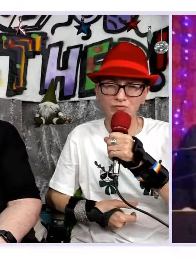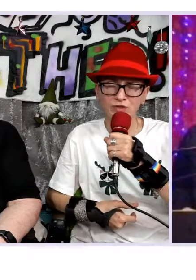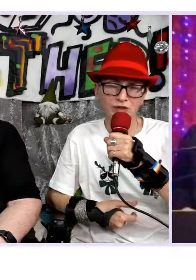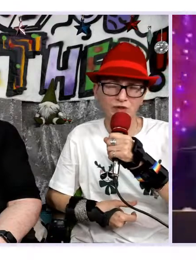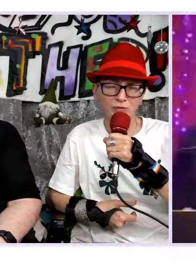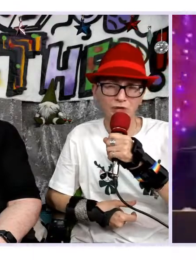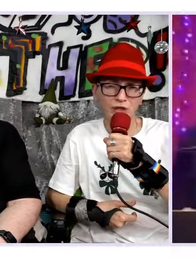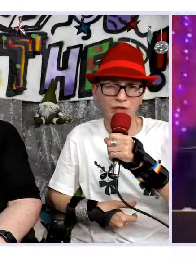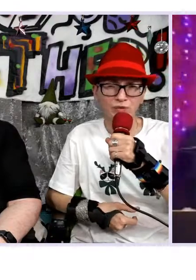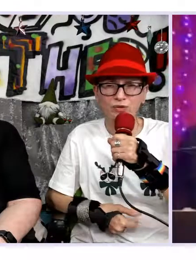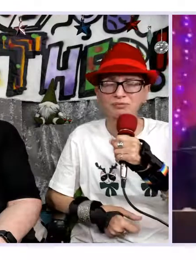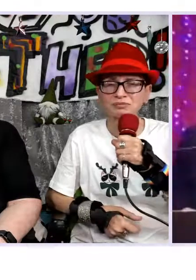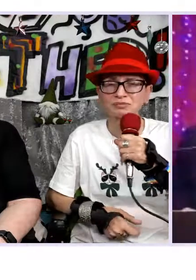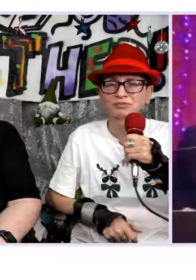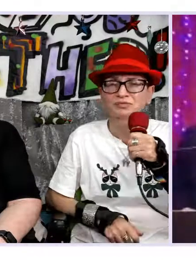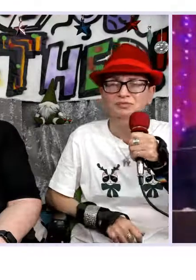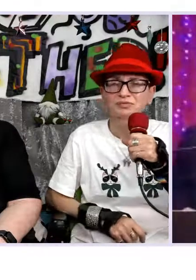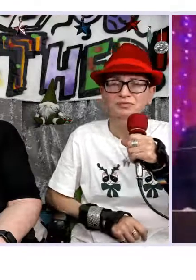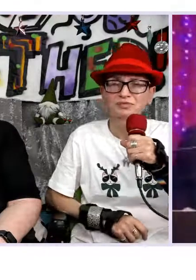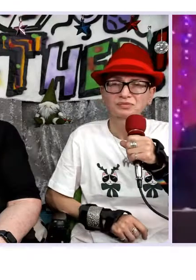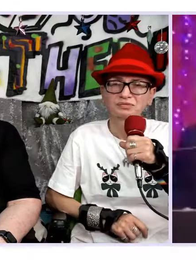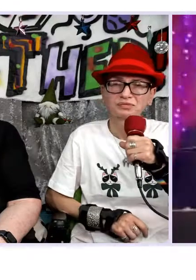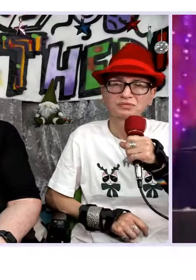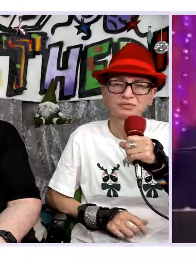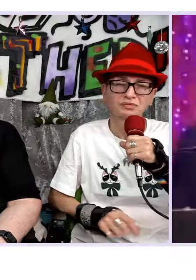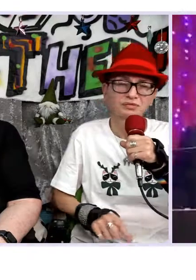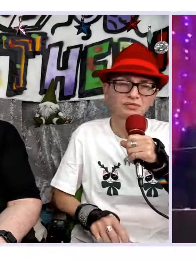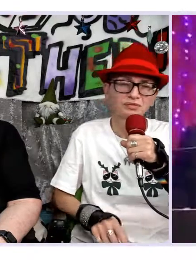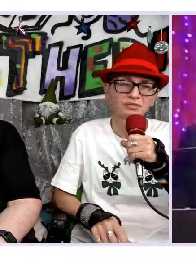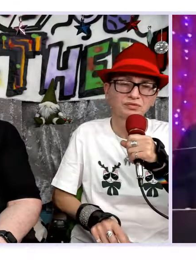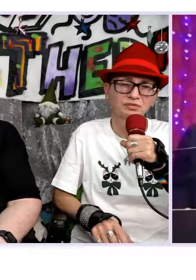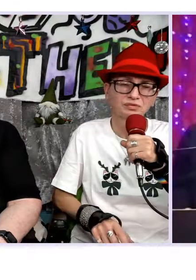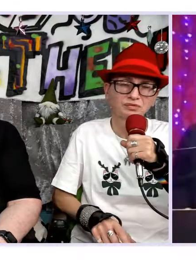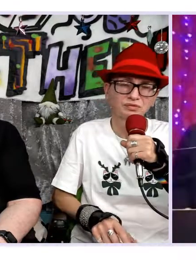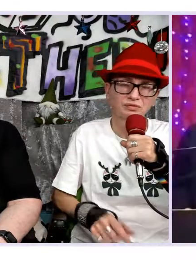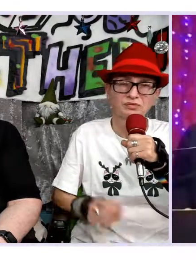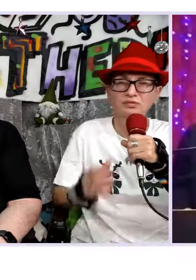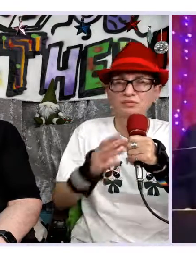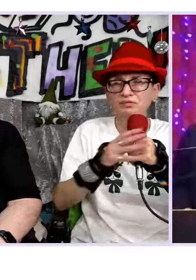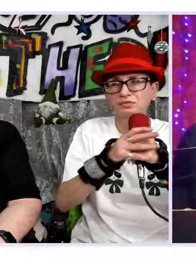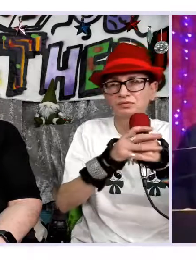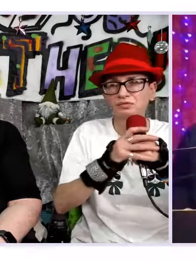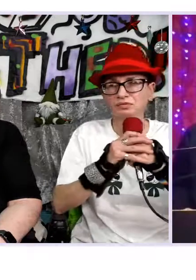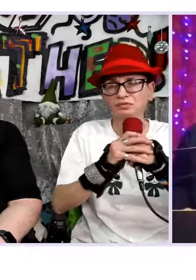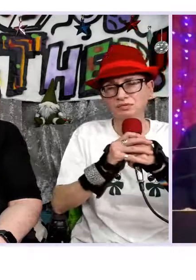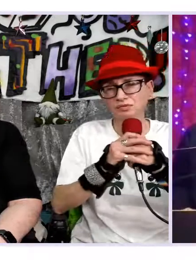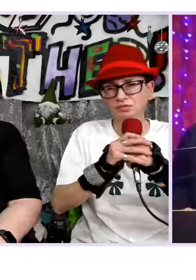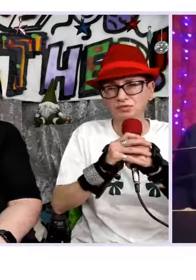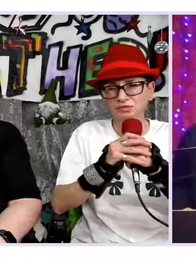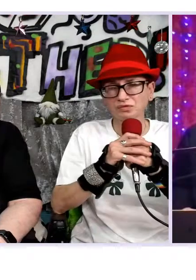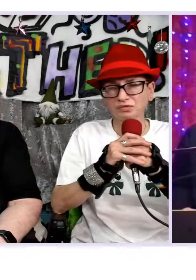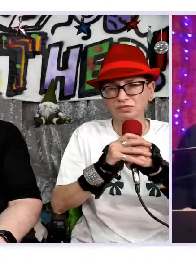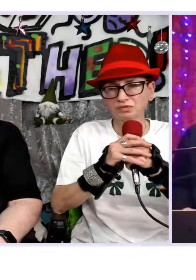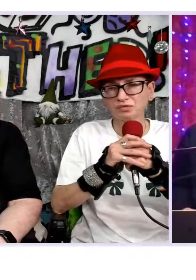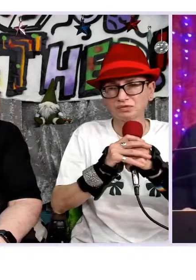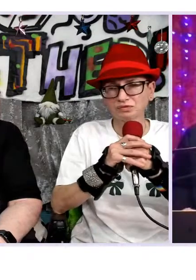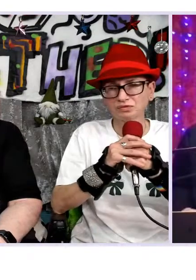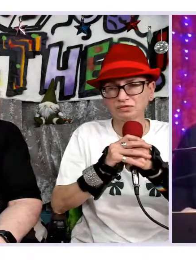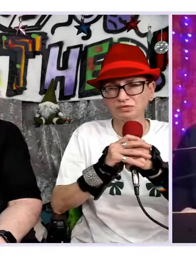mostly done us proud. Yeah, and then the final one that I wanted to talk about, and it links into the